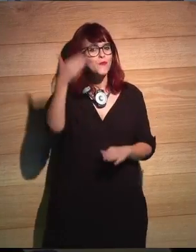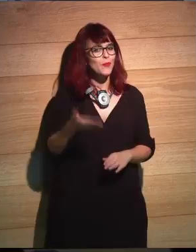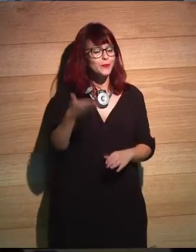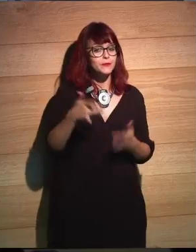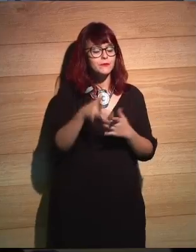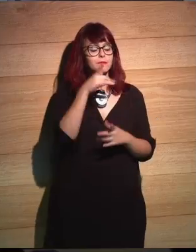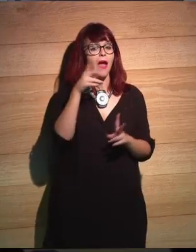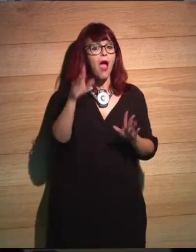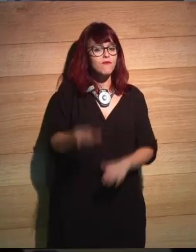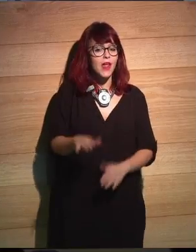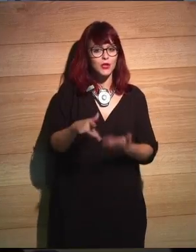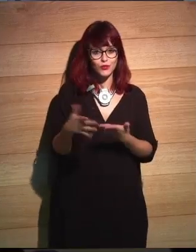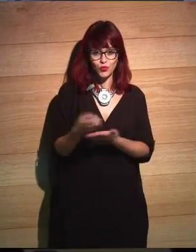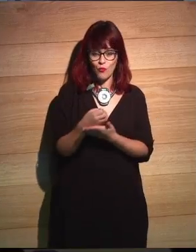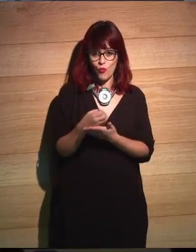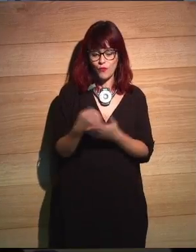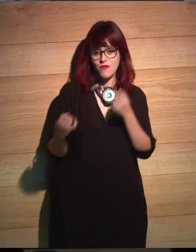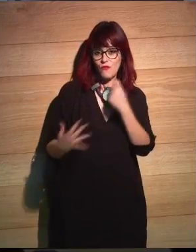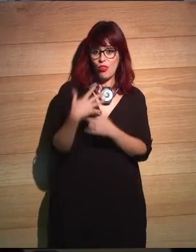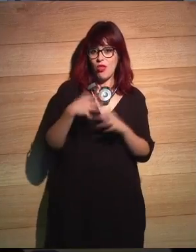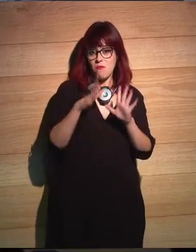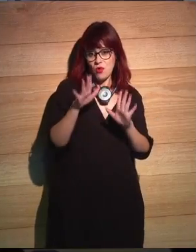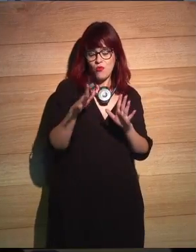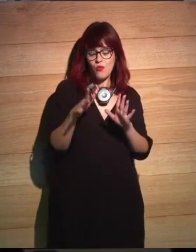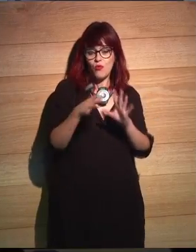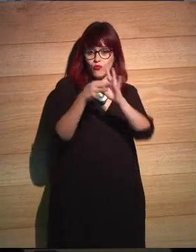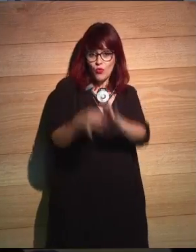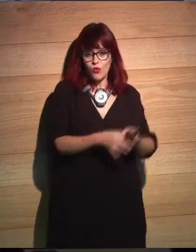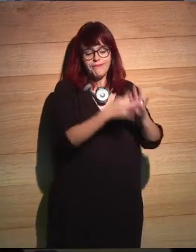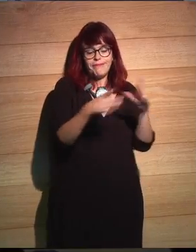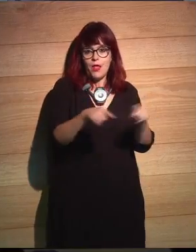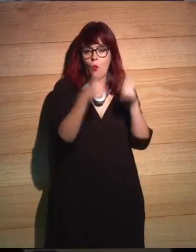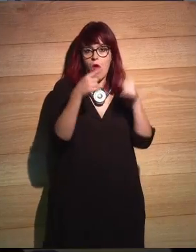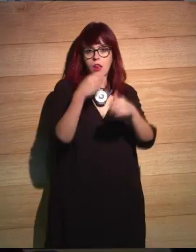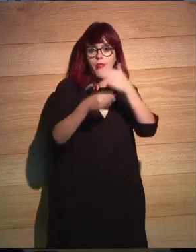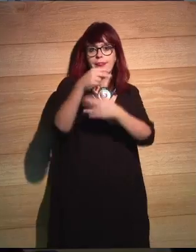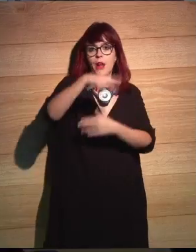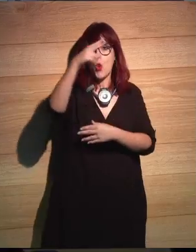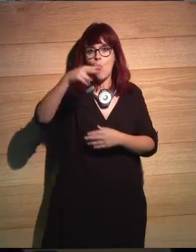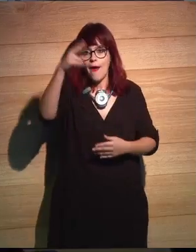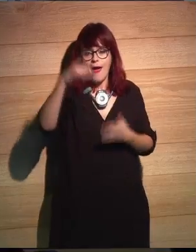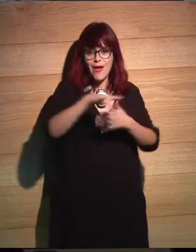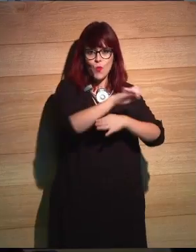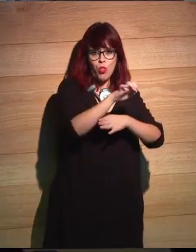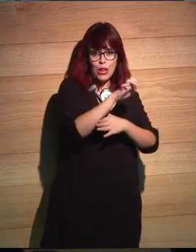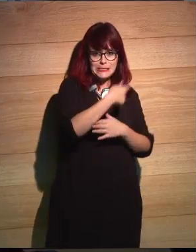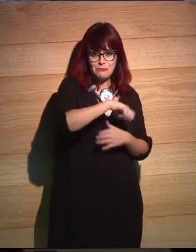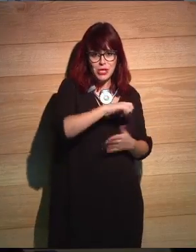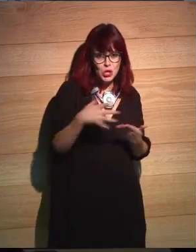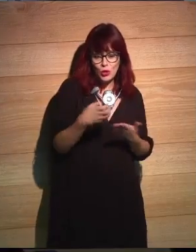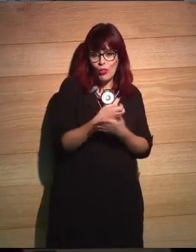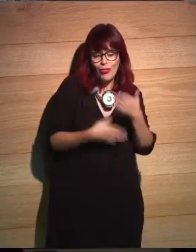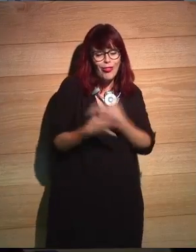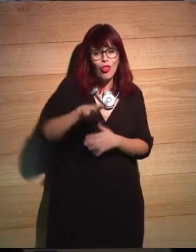on the table something that I believe is essential, which is that thing that brings us all closer in the end,